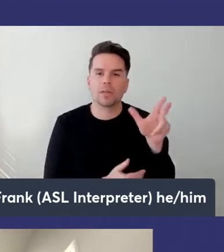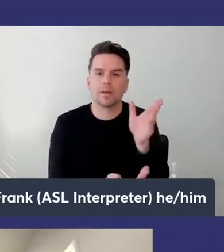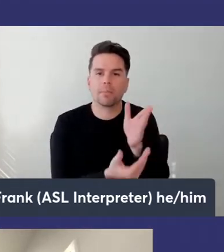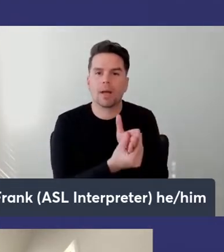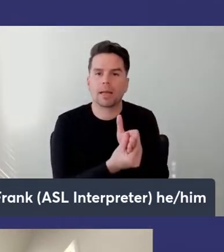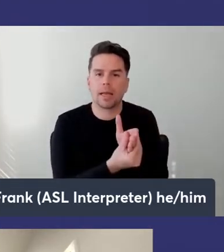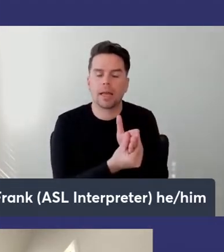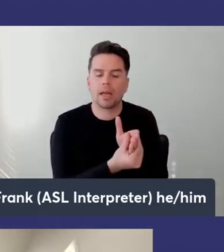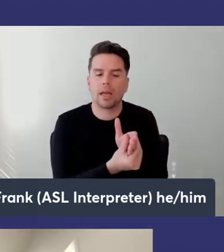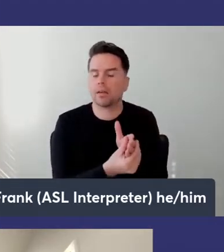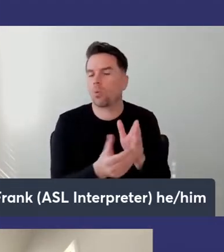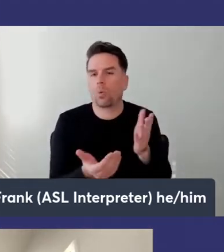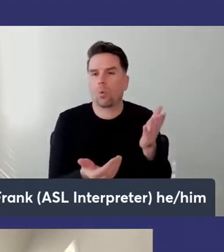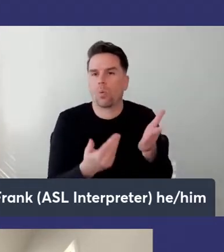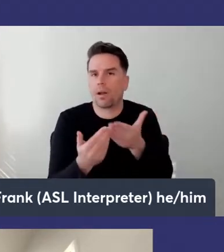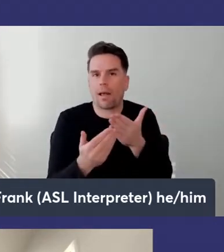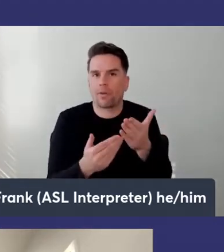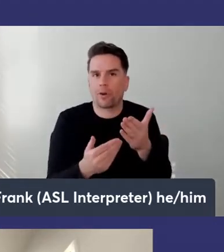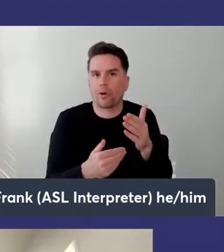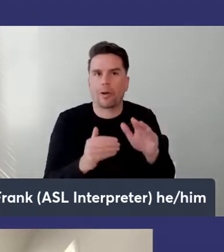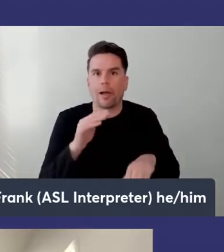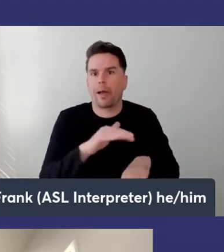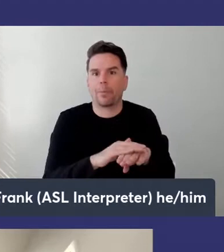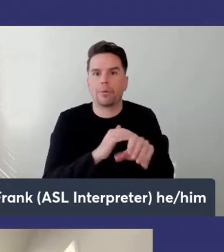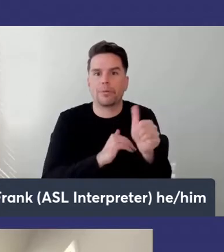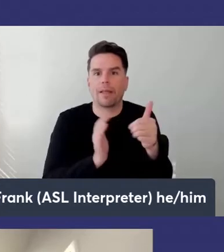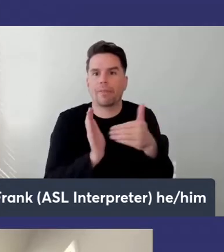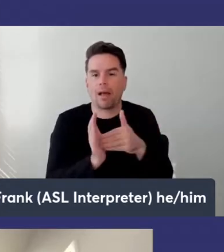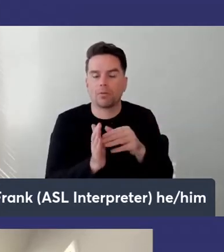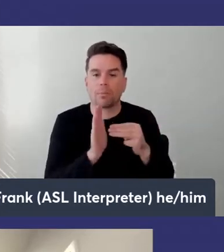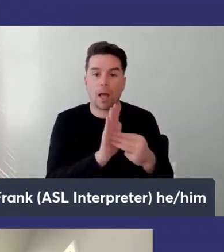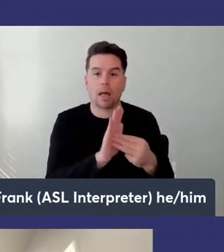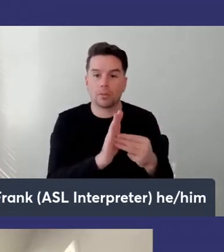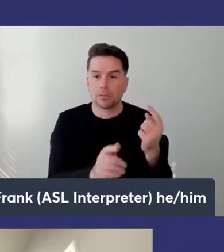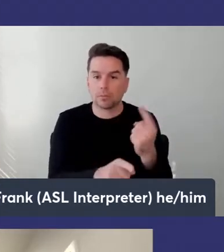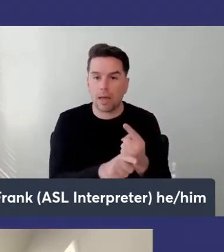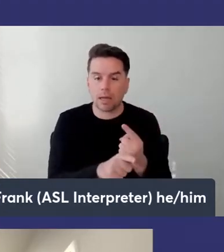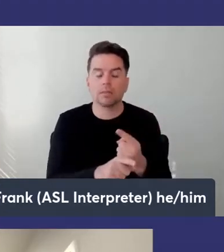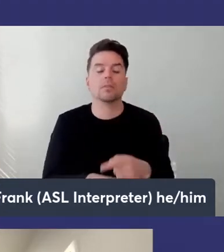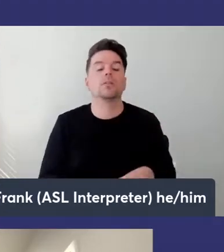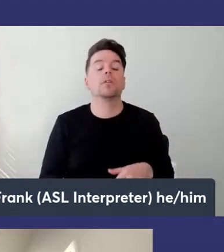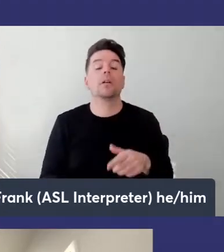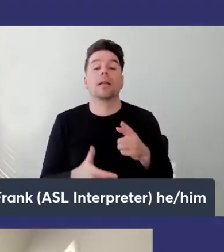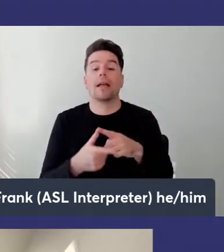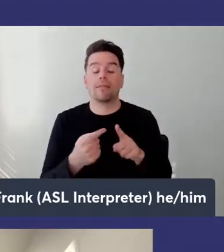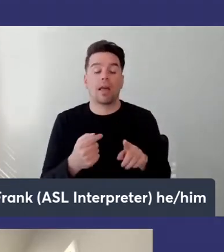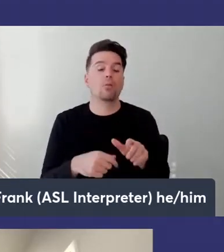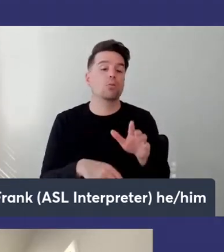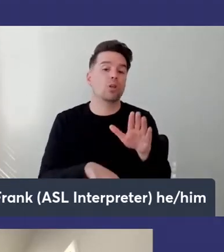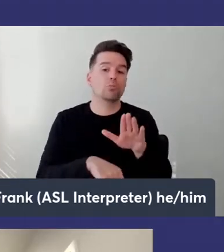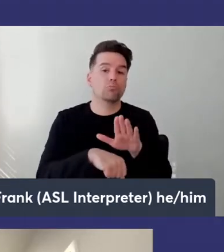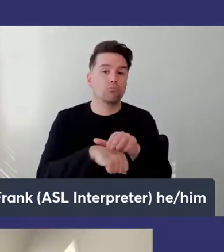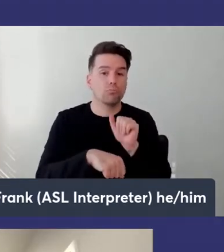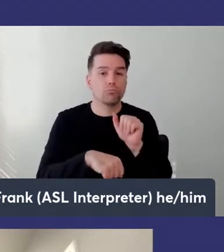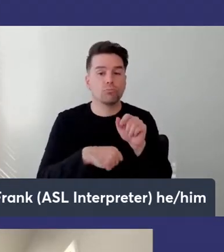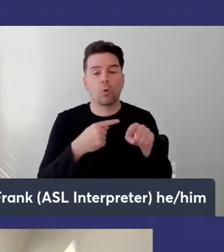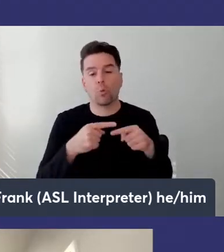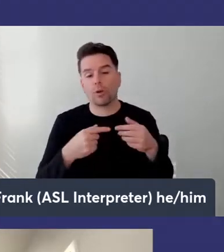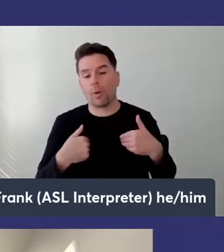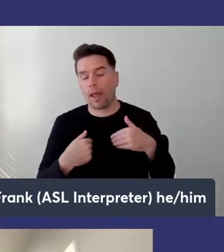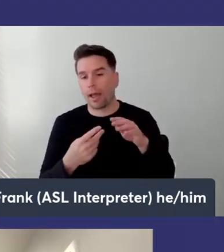like up to 10,000 models or something like that, right? And then just kind of invoking as you get traffic,